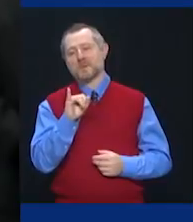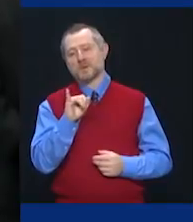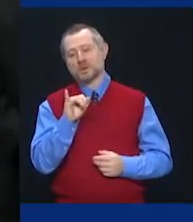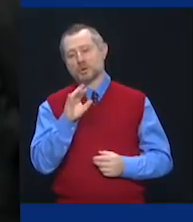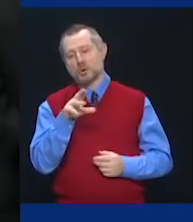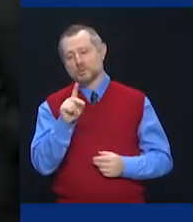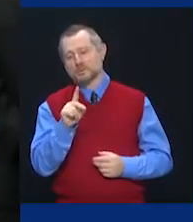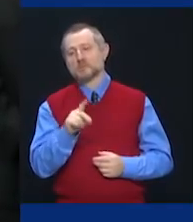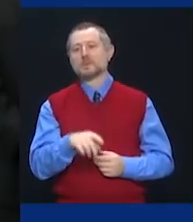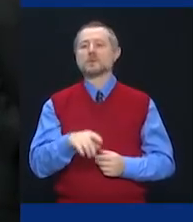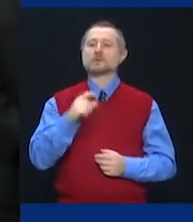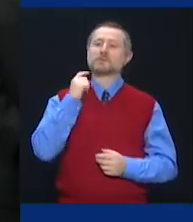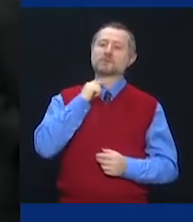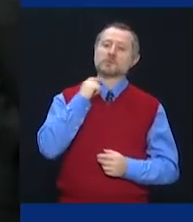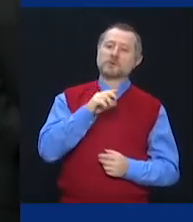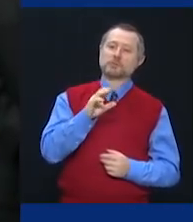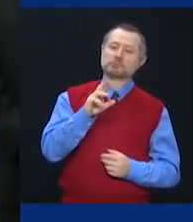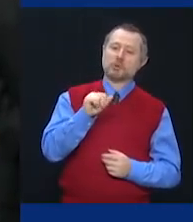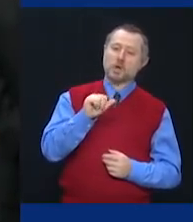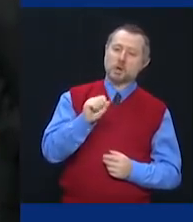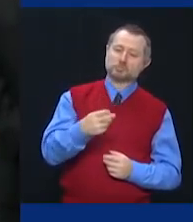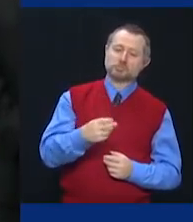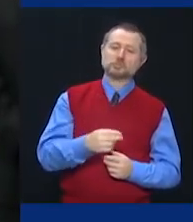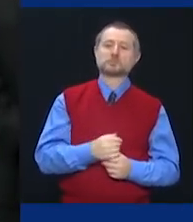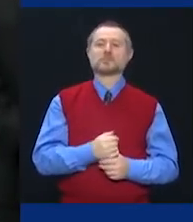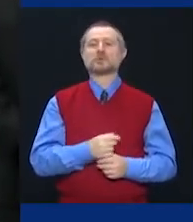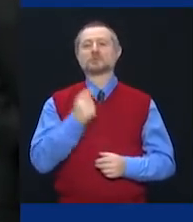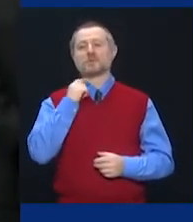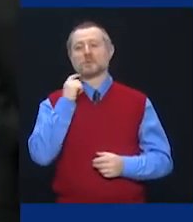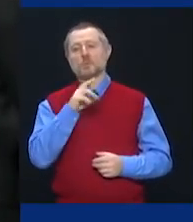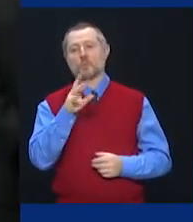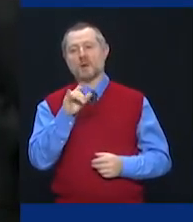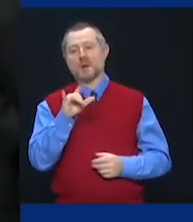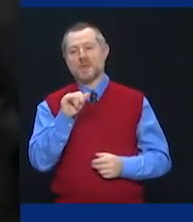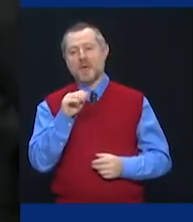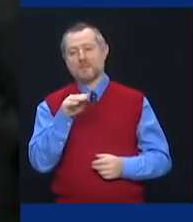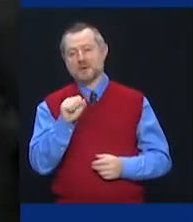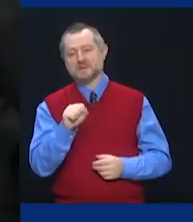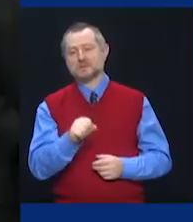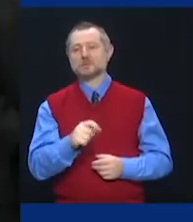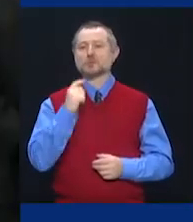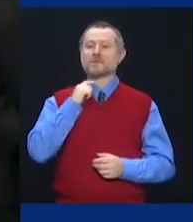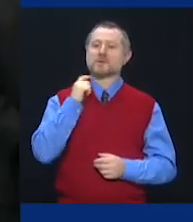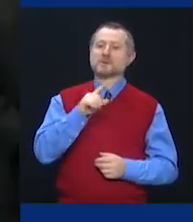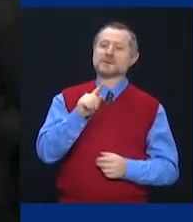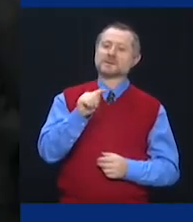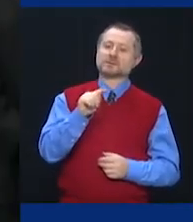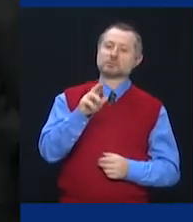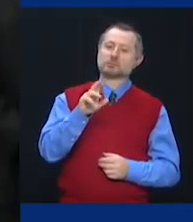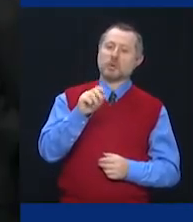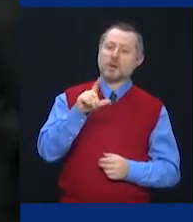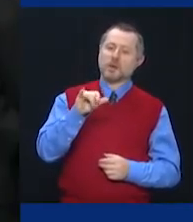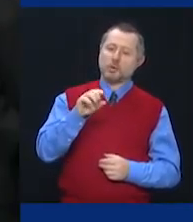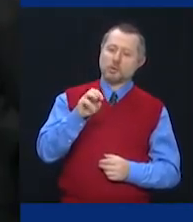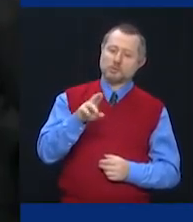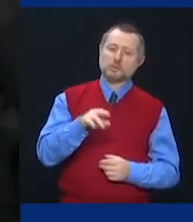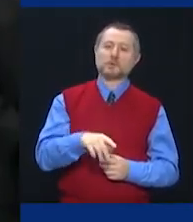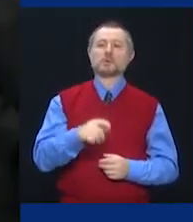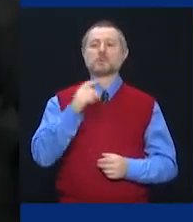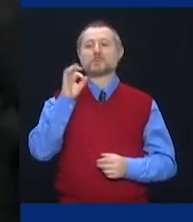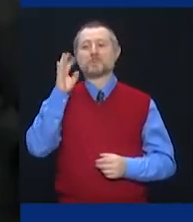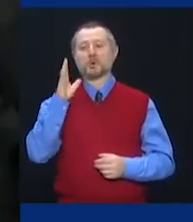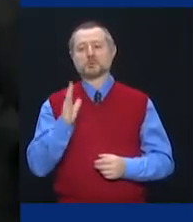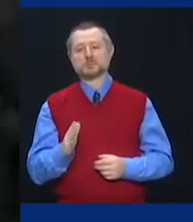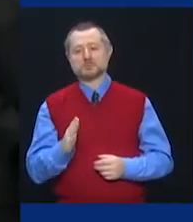Rush, Reverend Williams, Reverend Carson, Reverend Trollinger, Pastor James